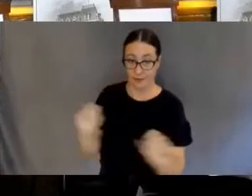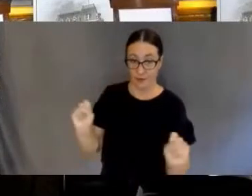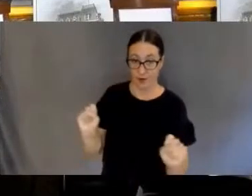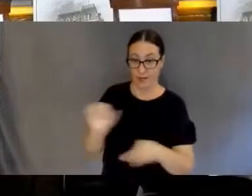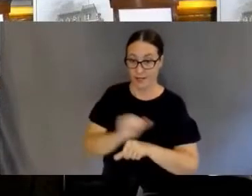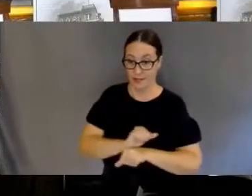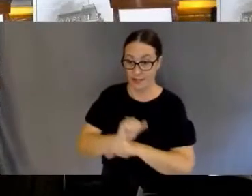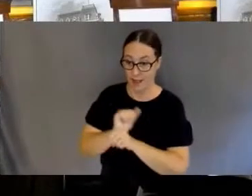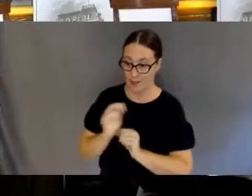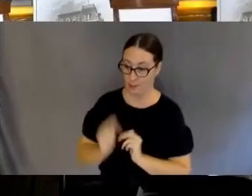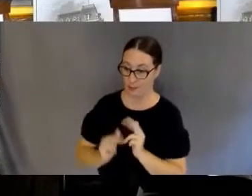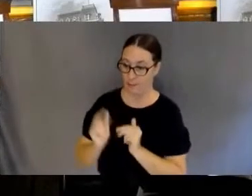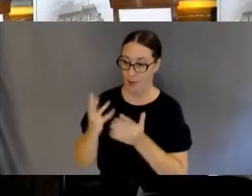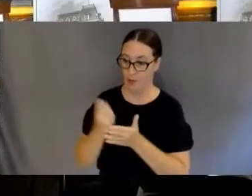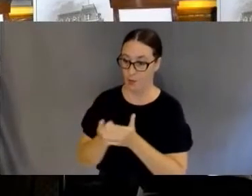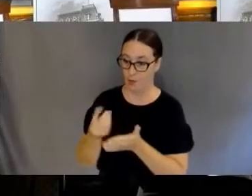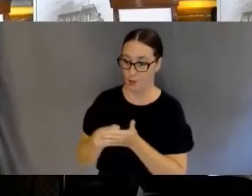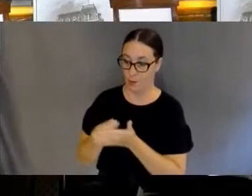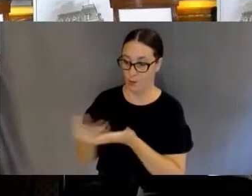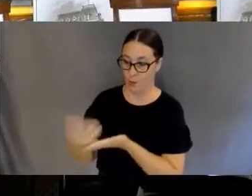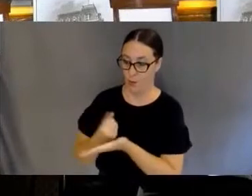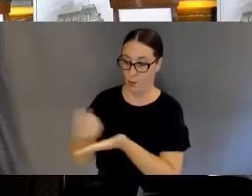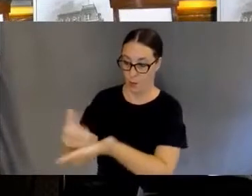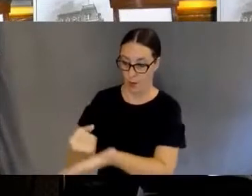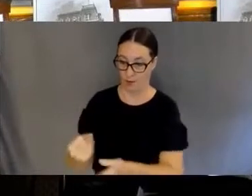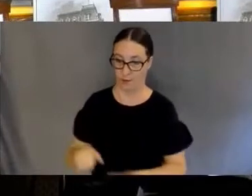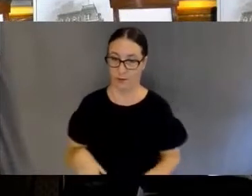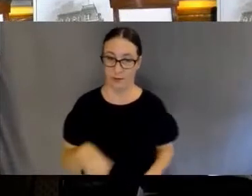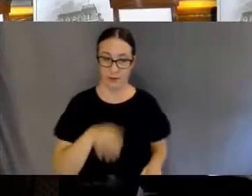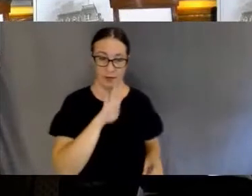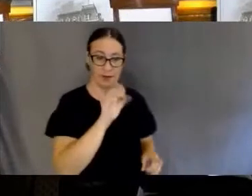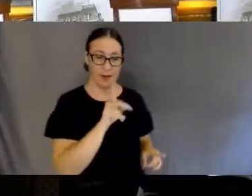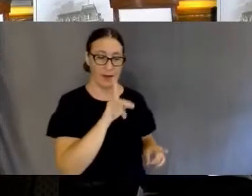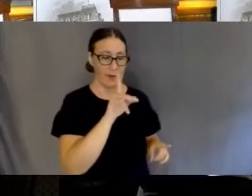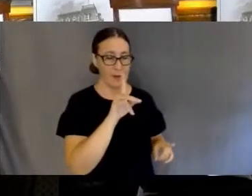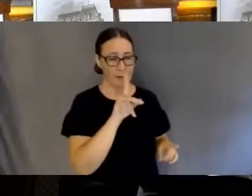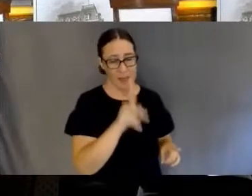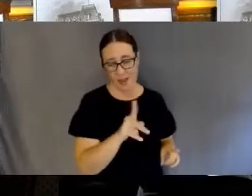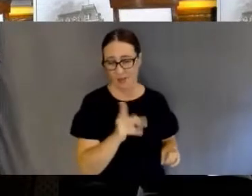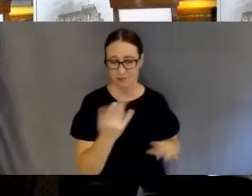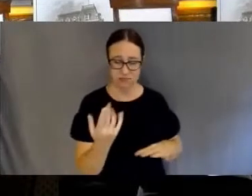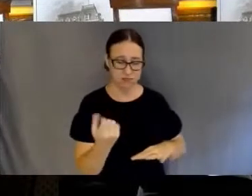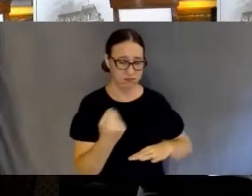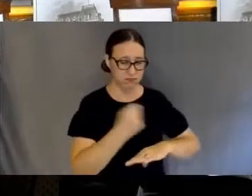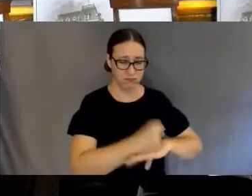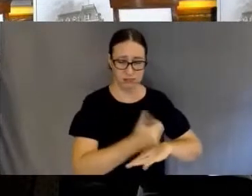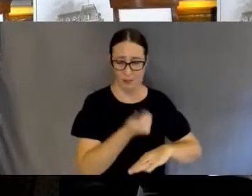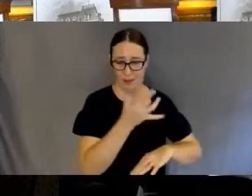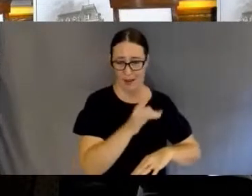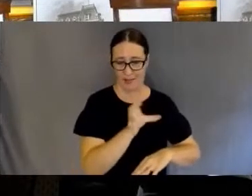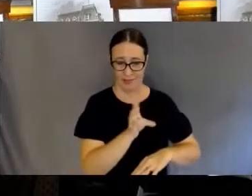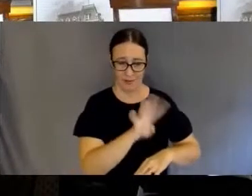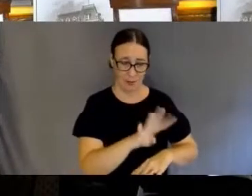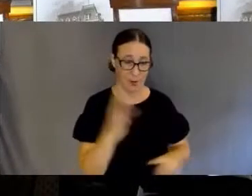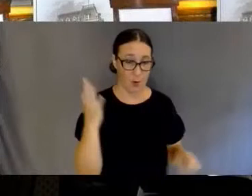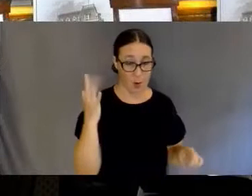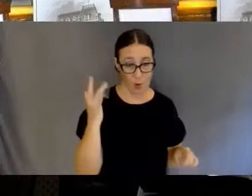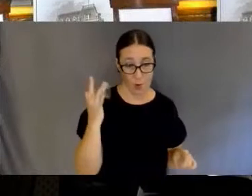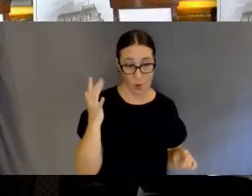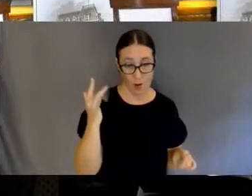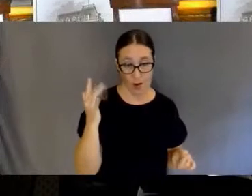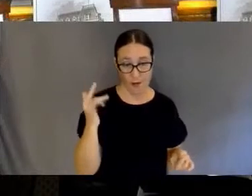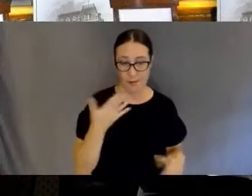wealth, the bank's books were in shambles by 1874, largely because of